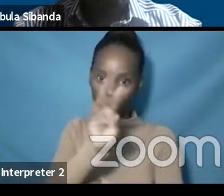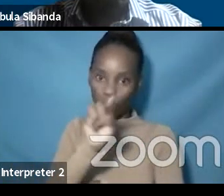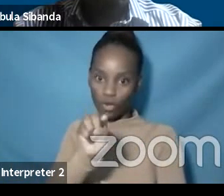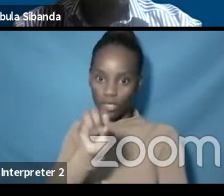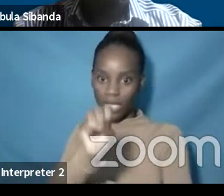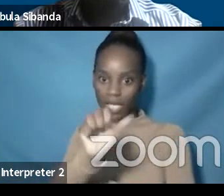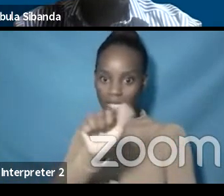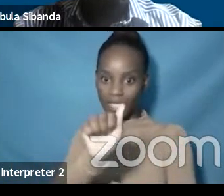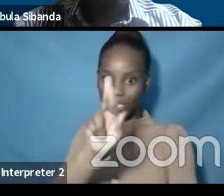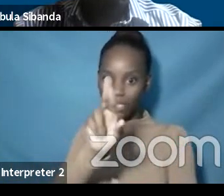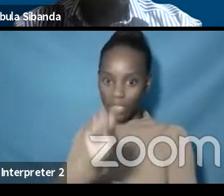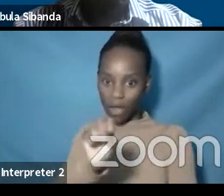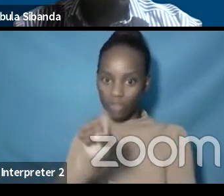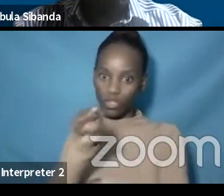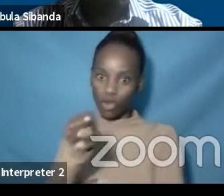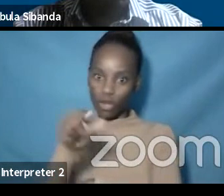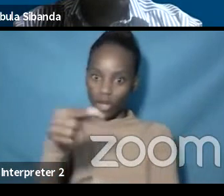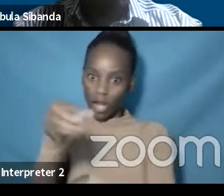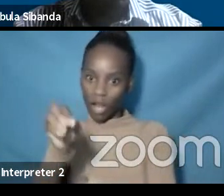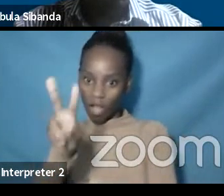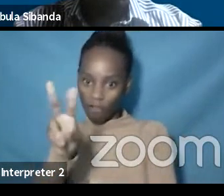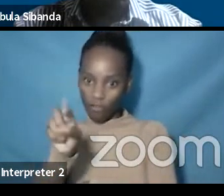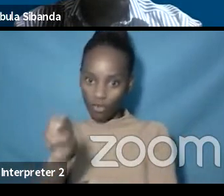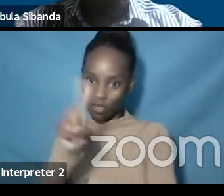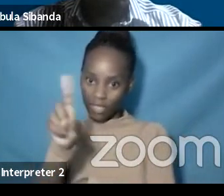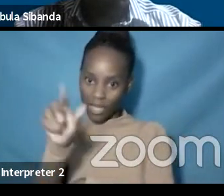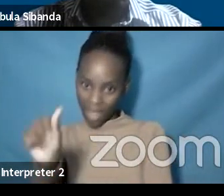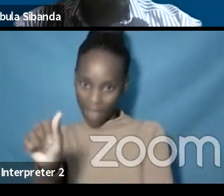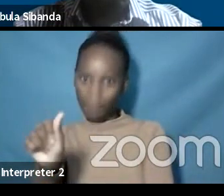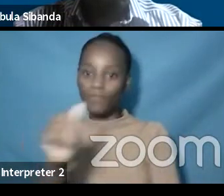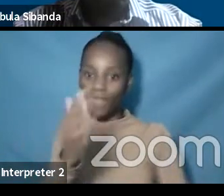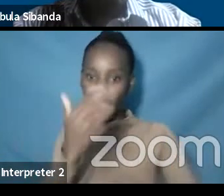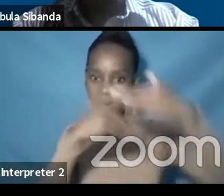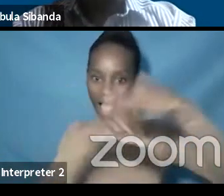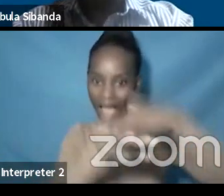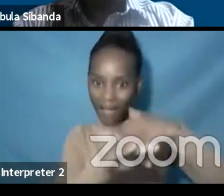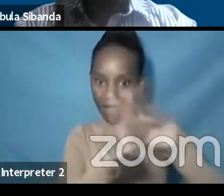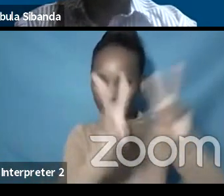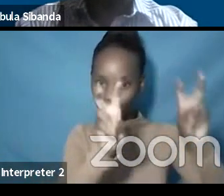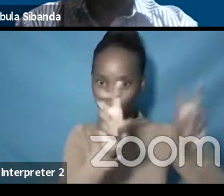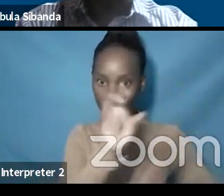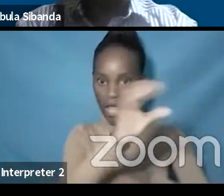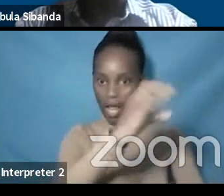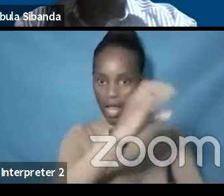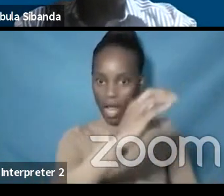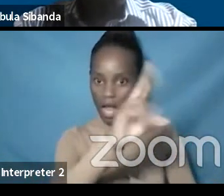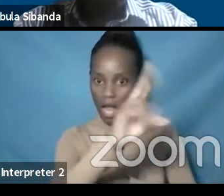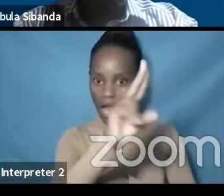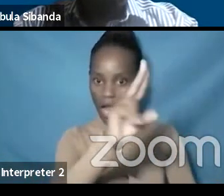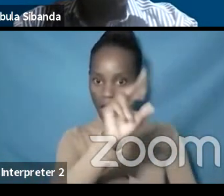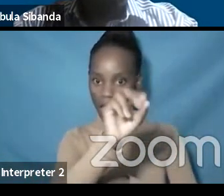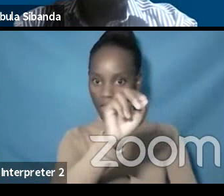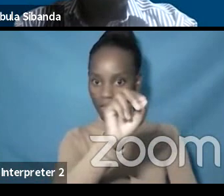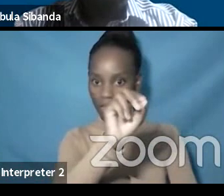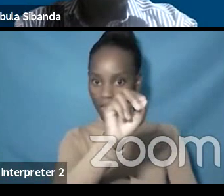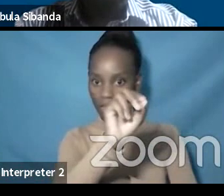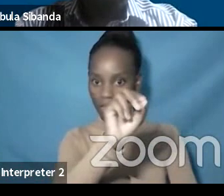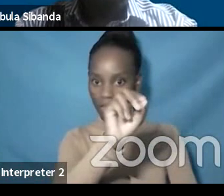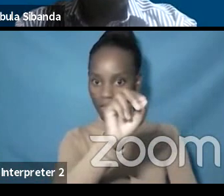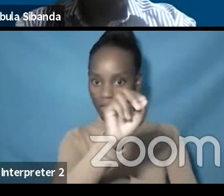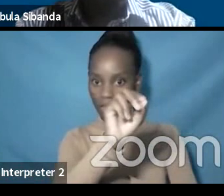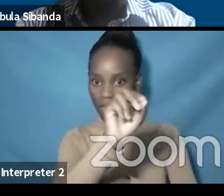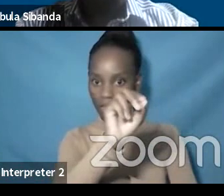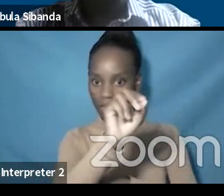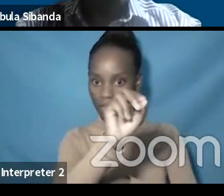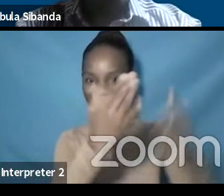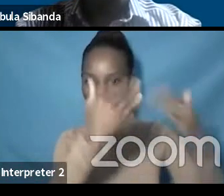www.sars.gov.za under Customs and Excise. Then you can go to registration, licensing, and accreditation. In short, it's RLA.